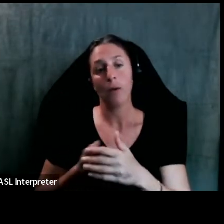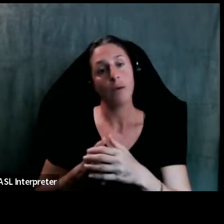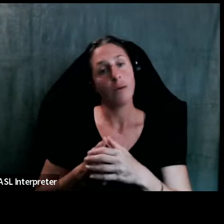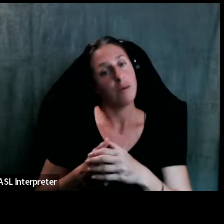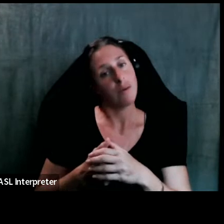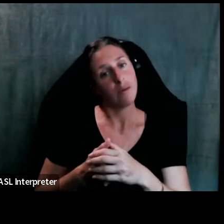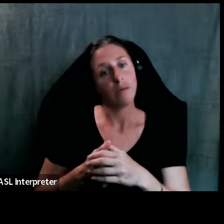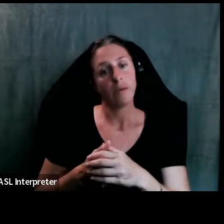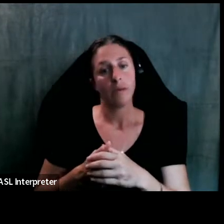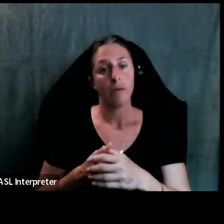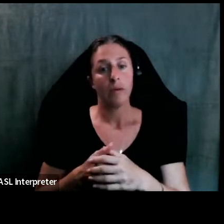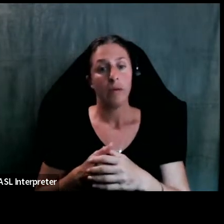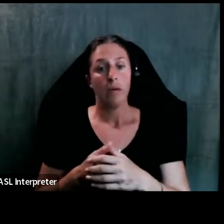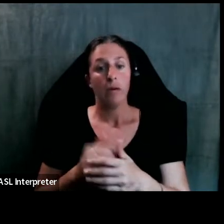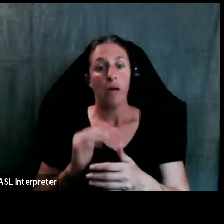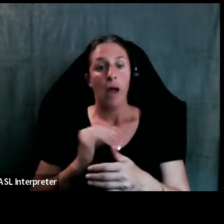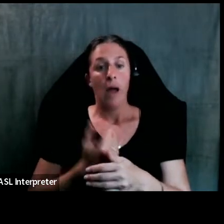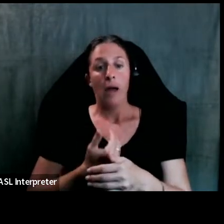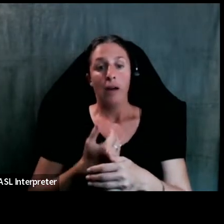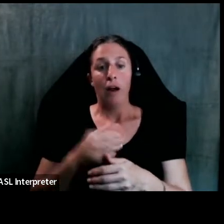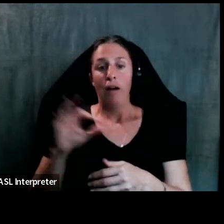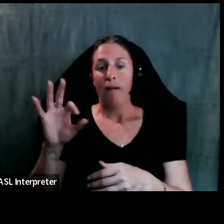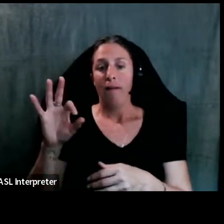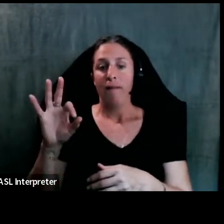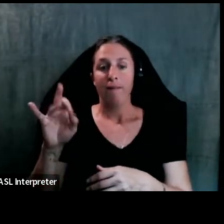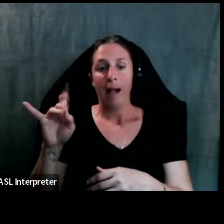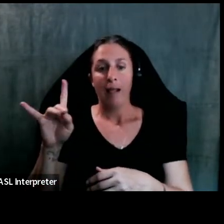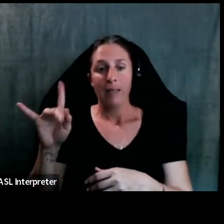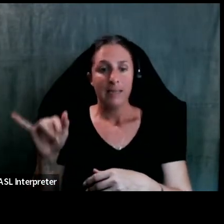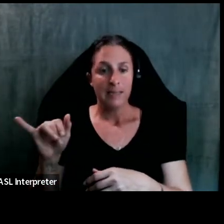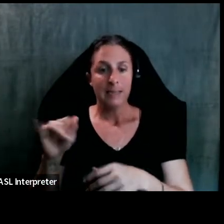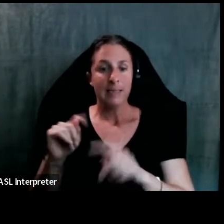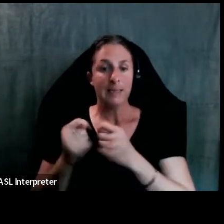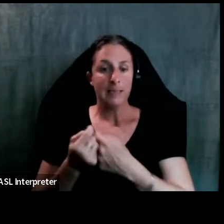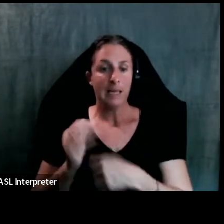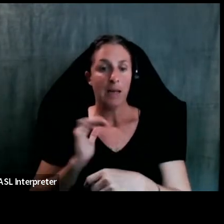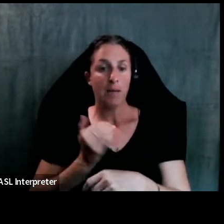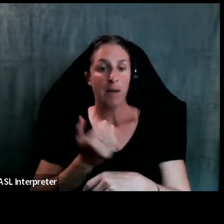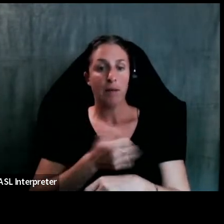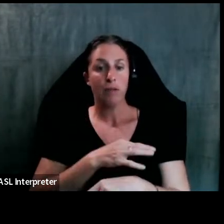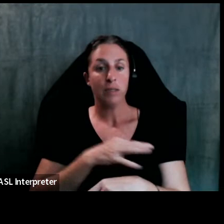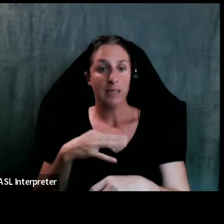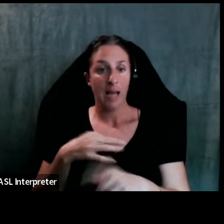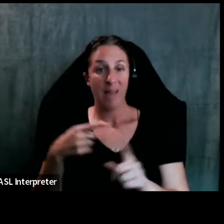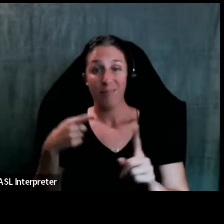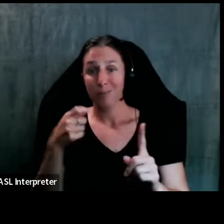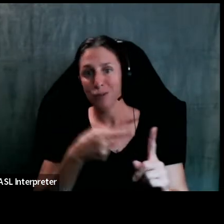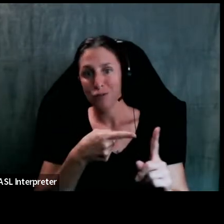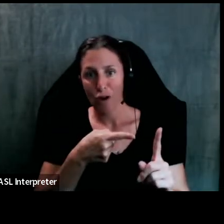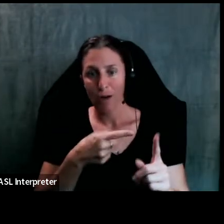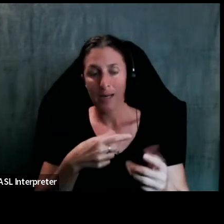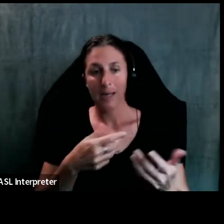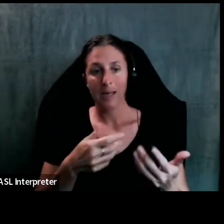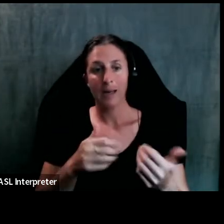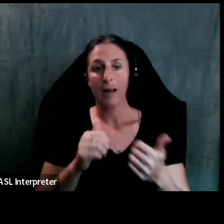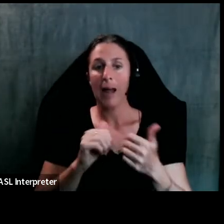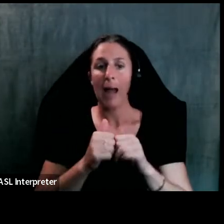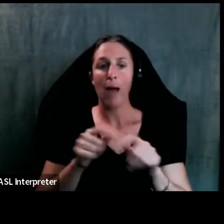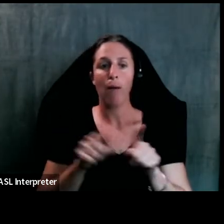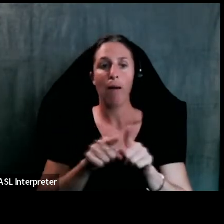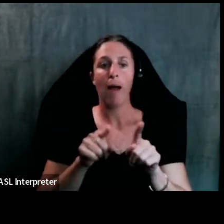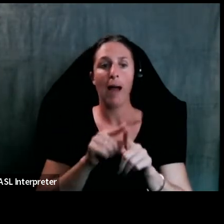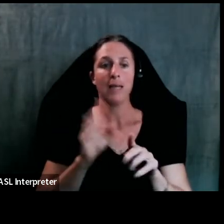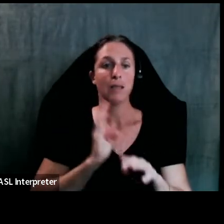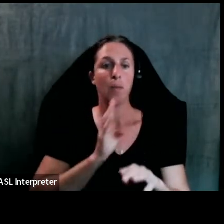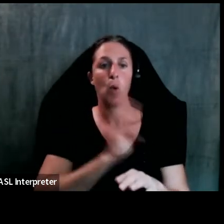like on our faculty and our staff has been targeted. Like, how as a board do we